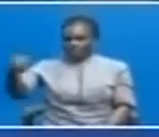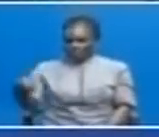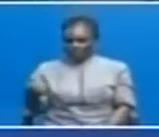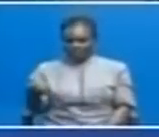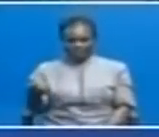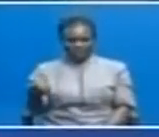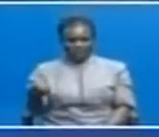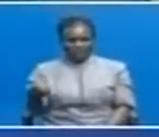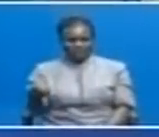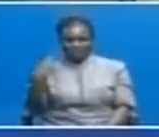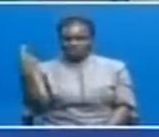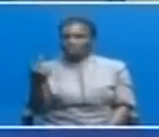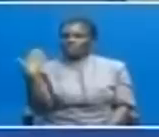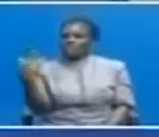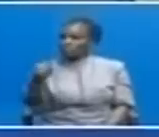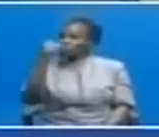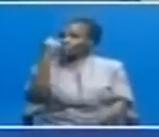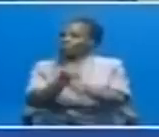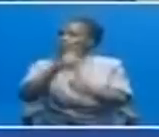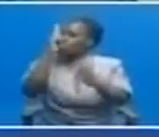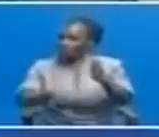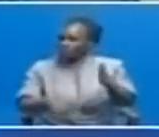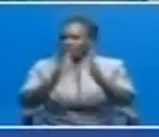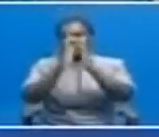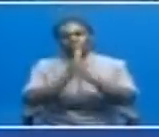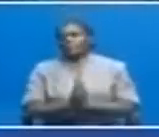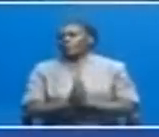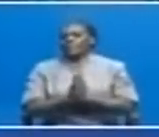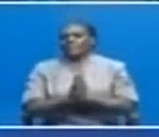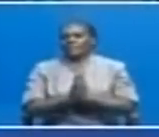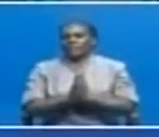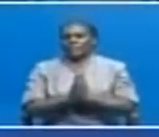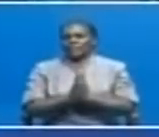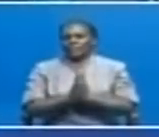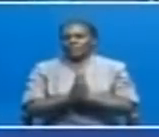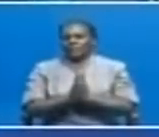you know what, for Kenyans, the only thing that you can do is pray for them as they go out to do duty for Kenya.